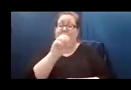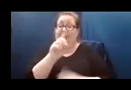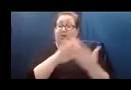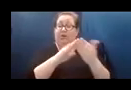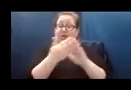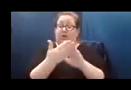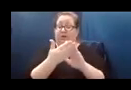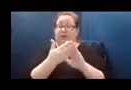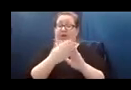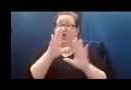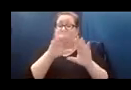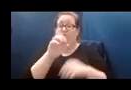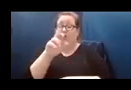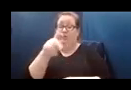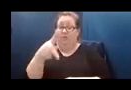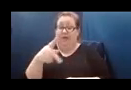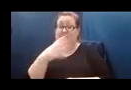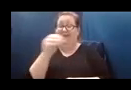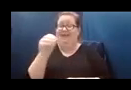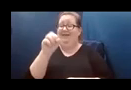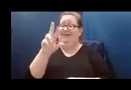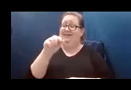on this planning project.